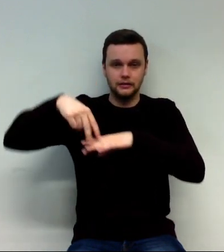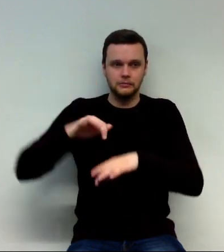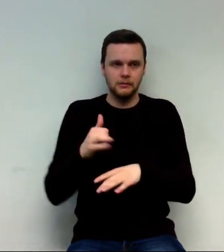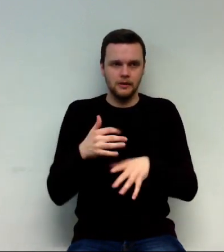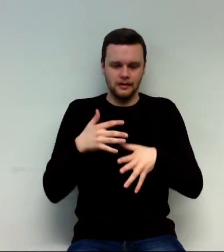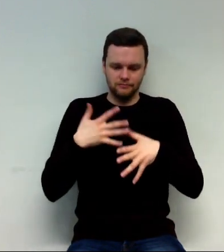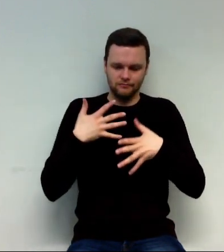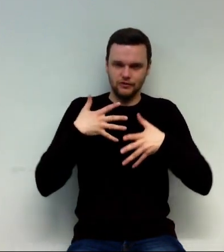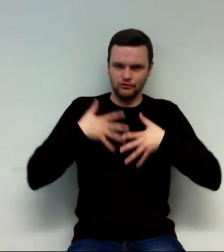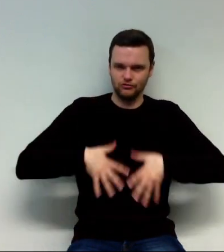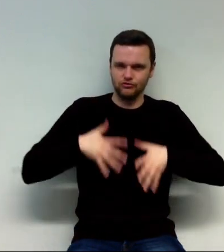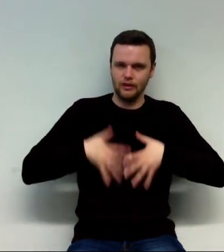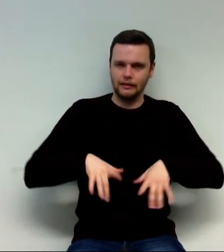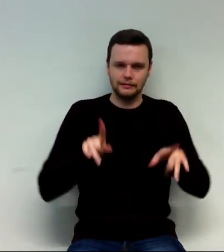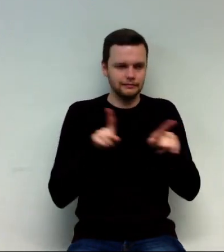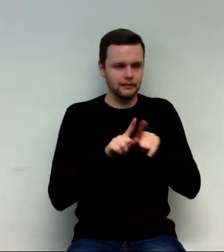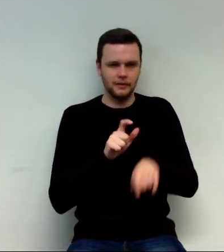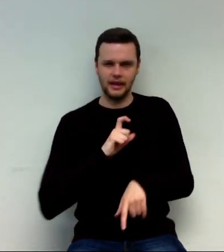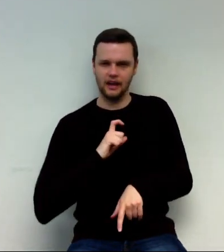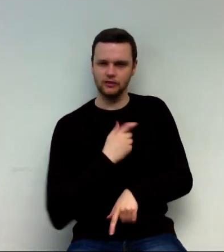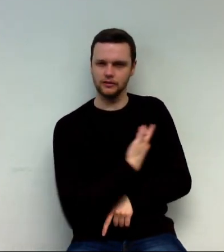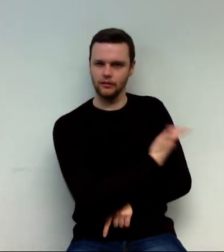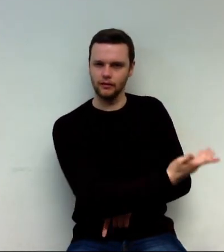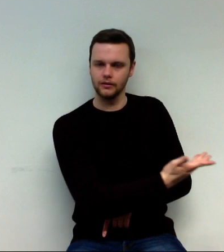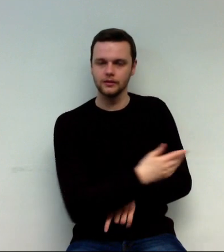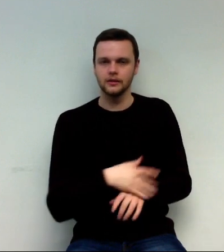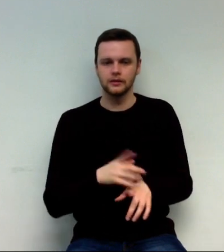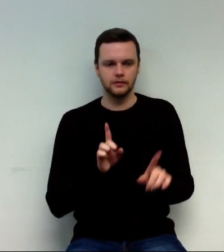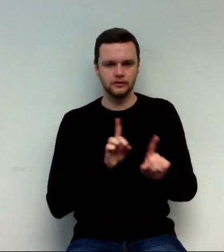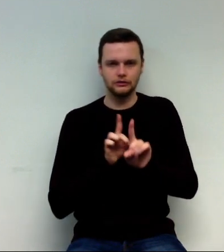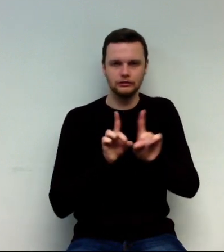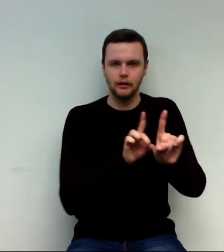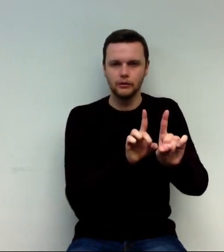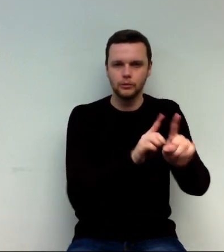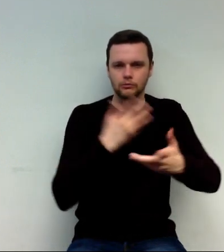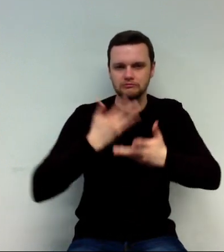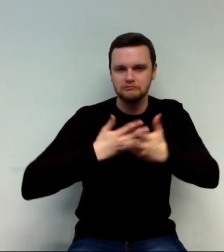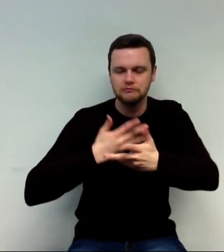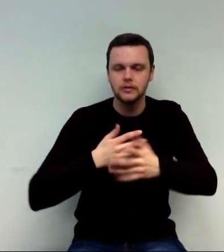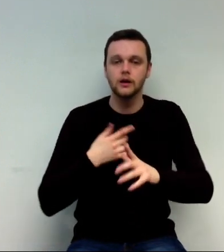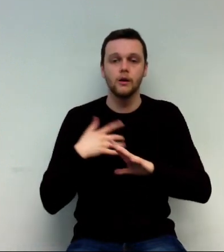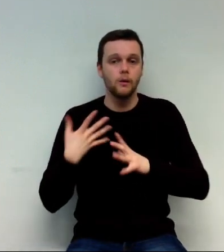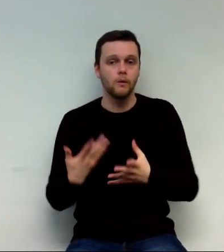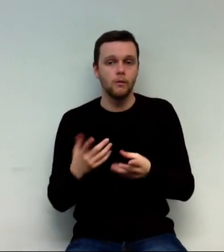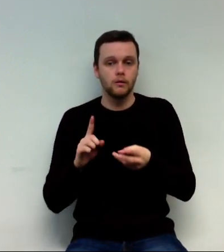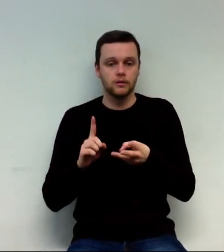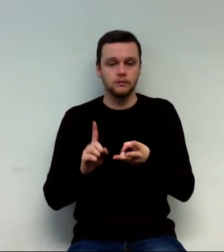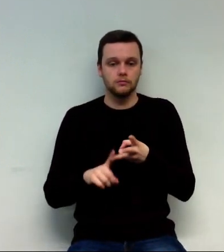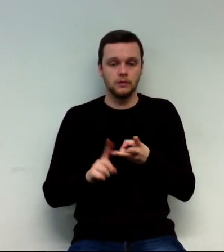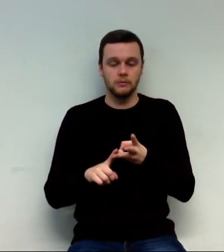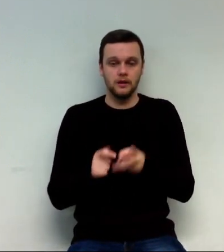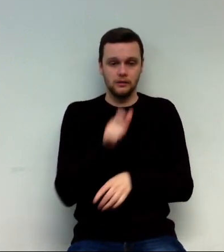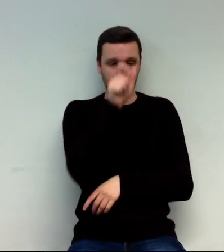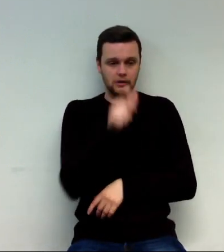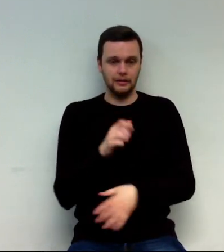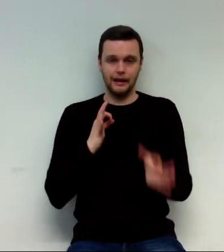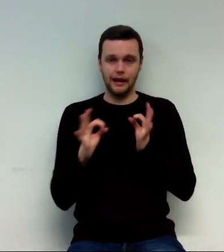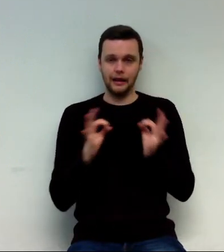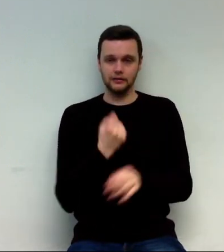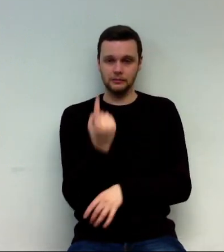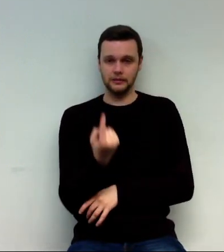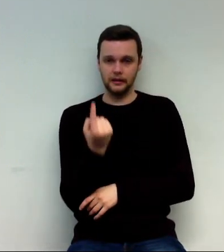potentially dressed in a similar manner to the cast and shadowing people. They could be cast as an actor themselves.